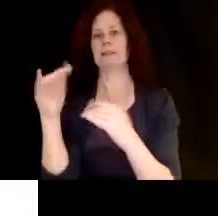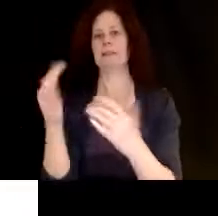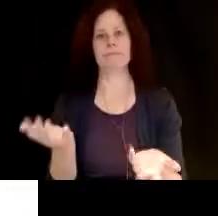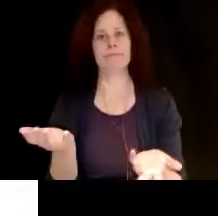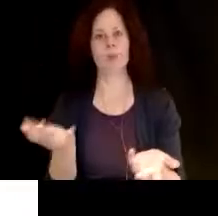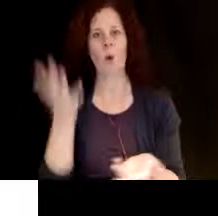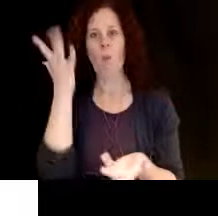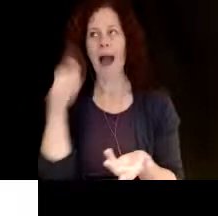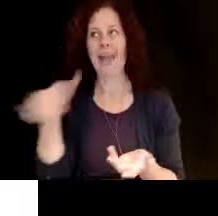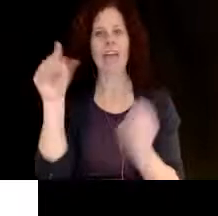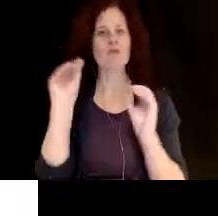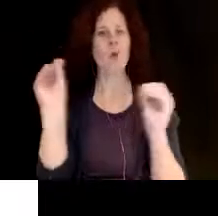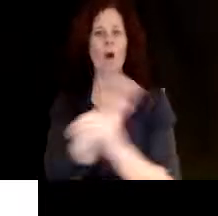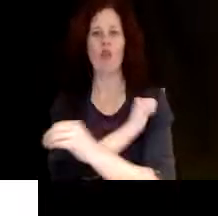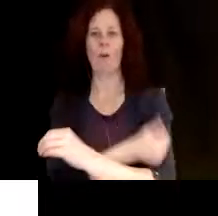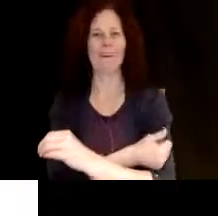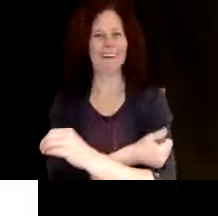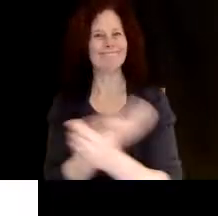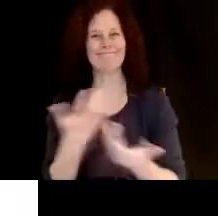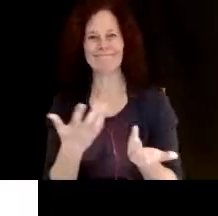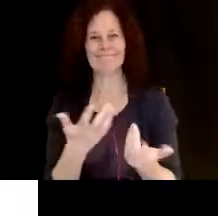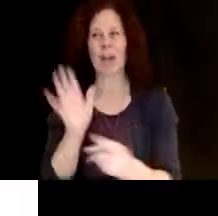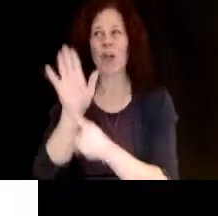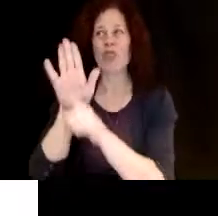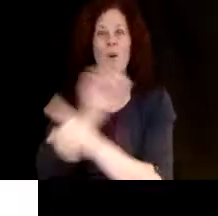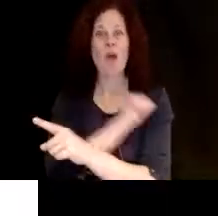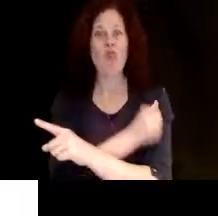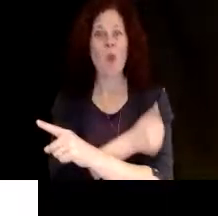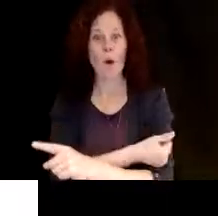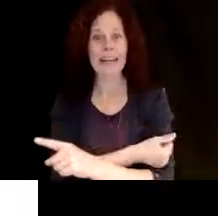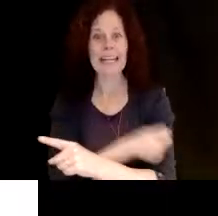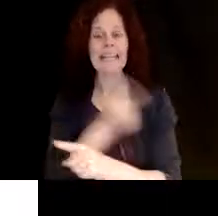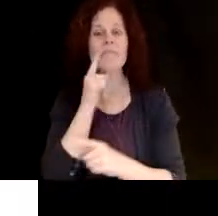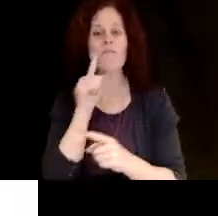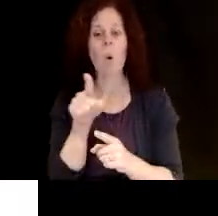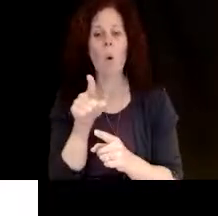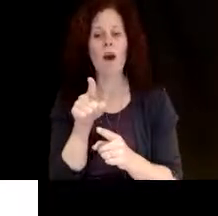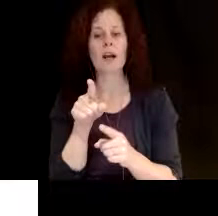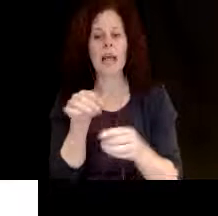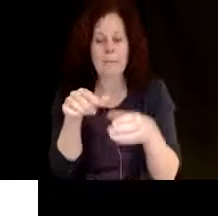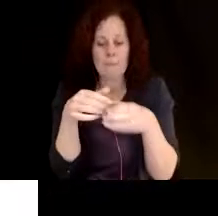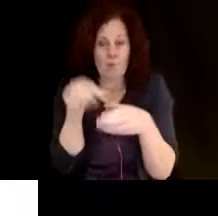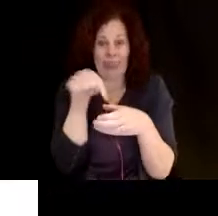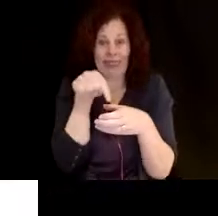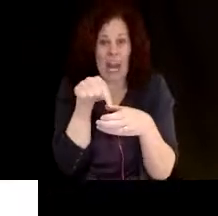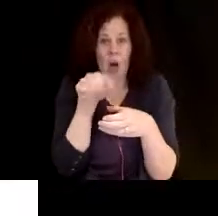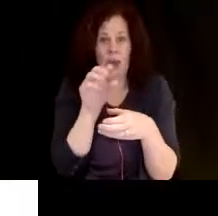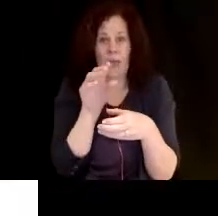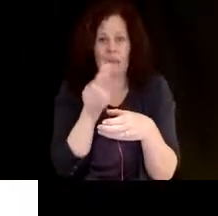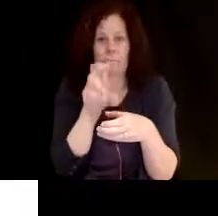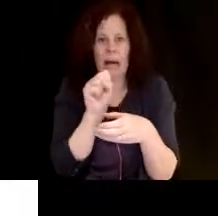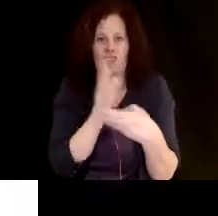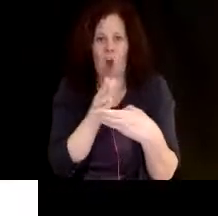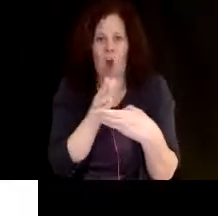their authority lies. They have the authority to change infrastructure at and maybe right adjacent to